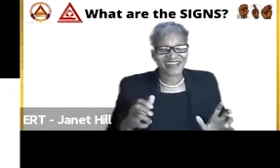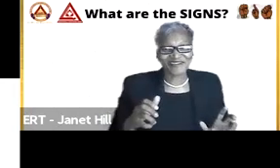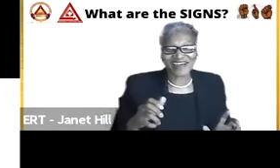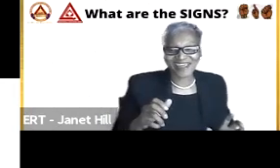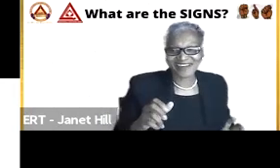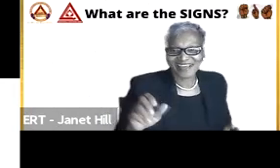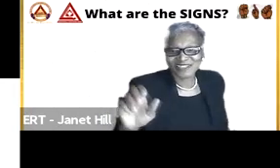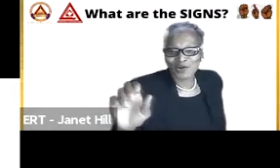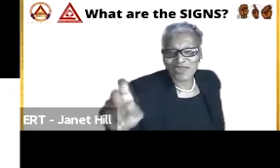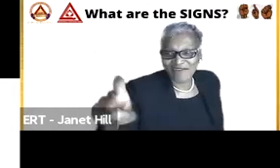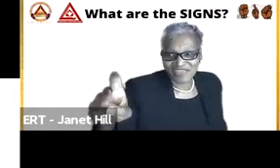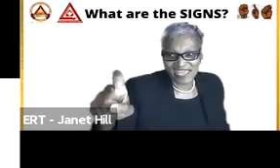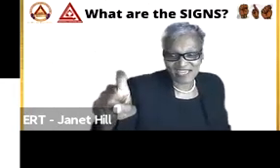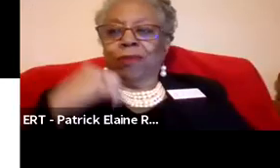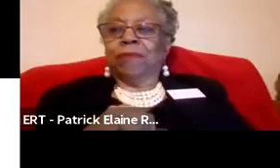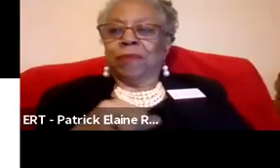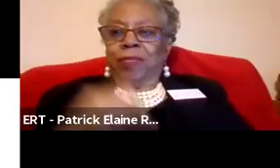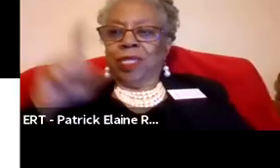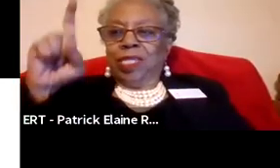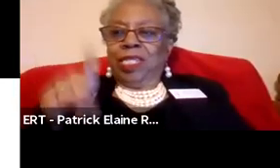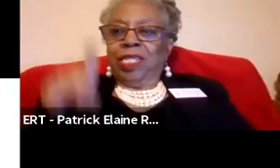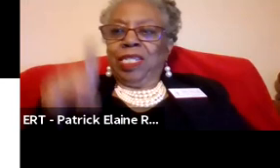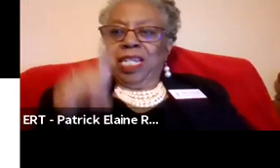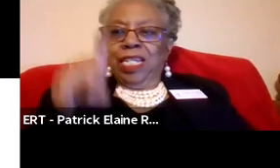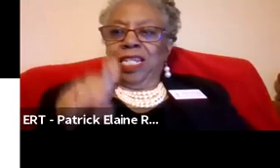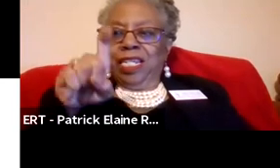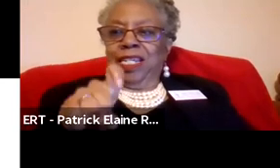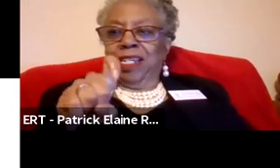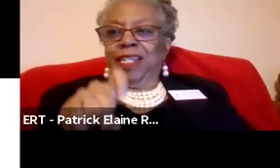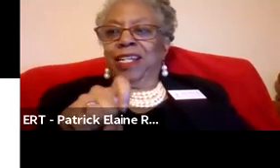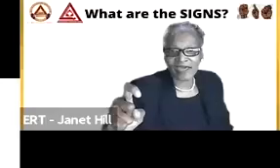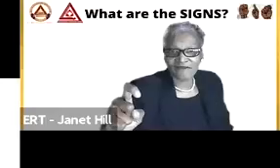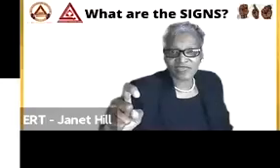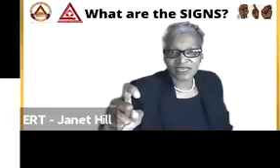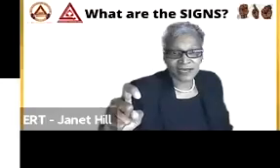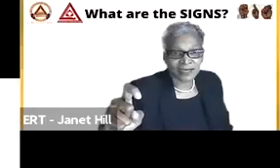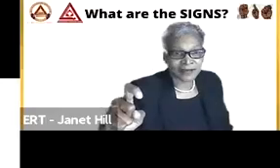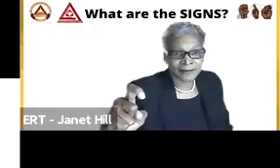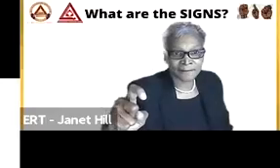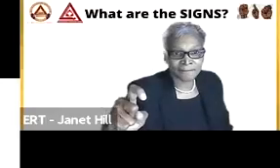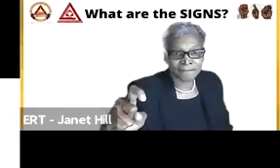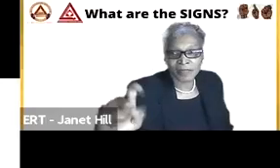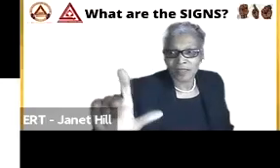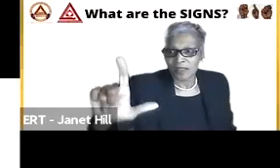Help. Help. Right. All right. So we have the X for need. Need. We also have